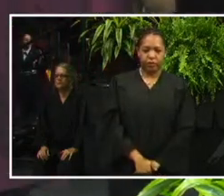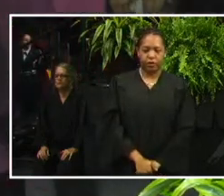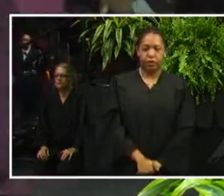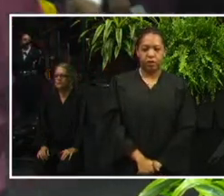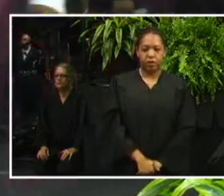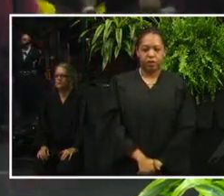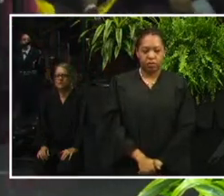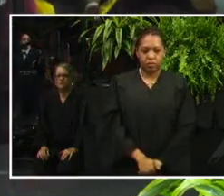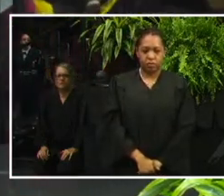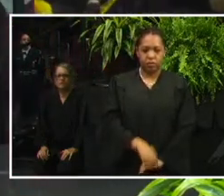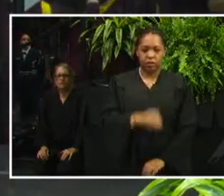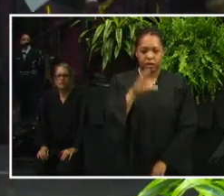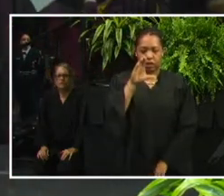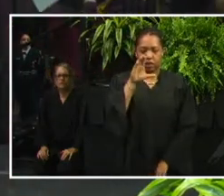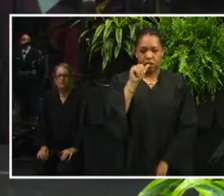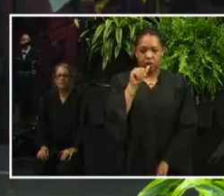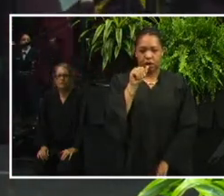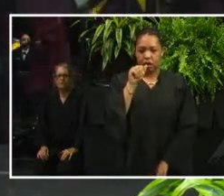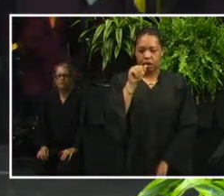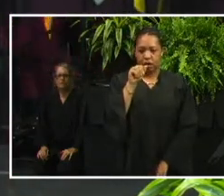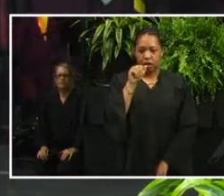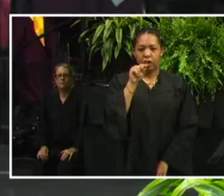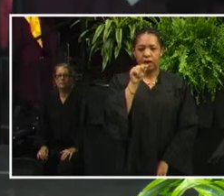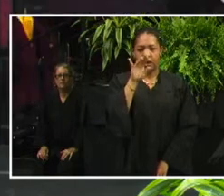Karime Suhe Ortiz.